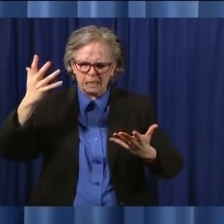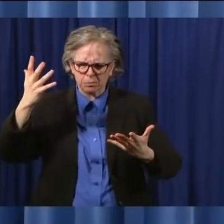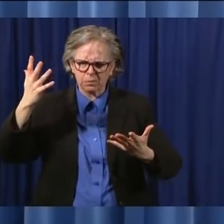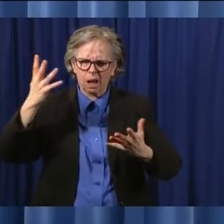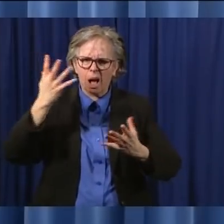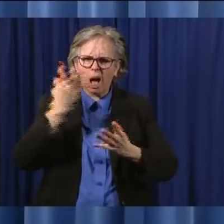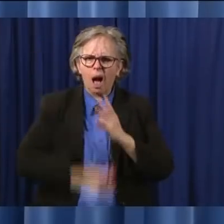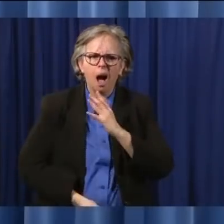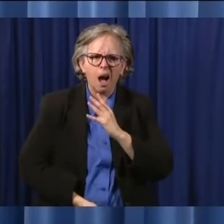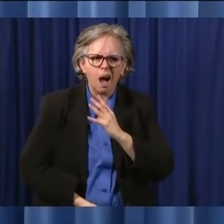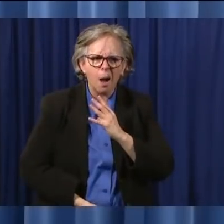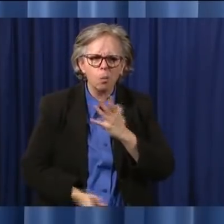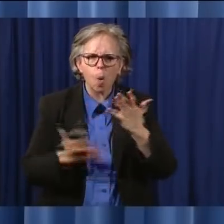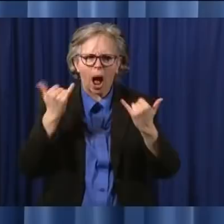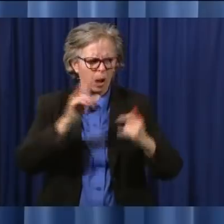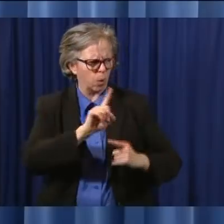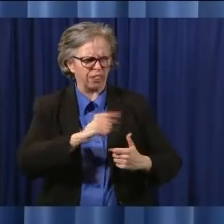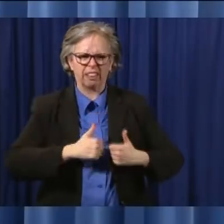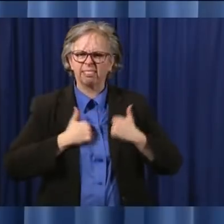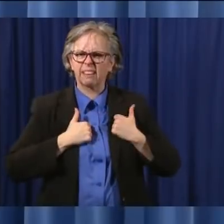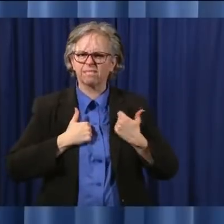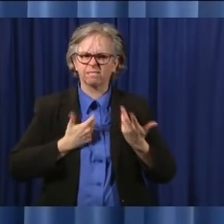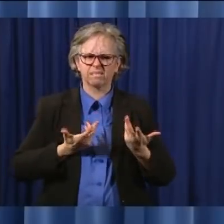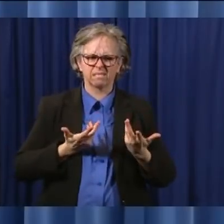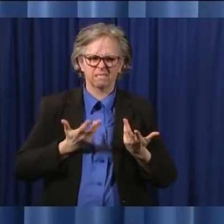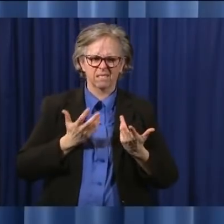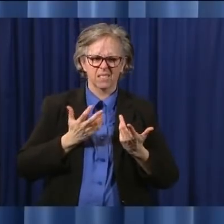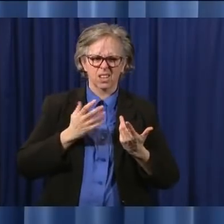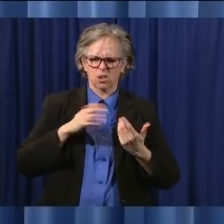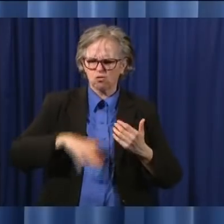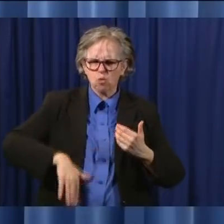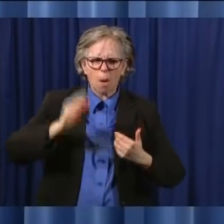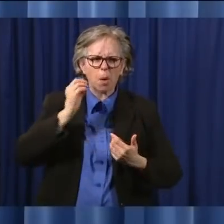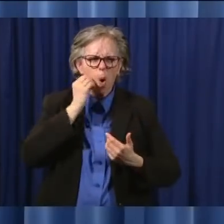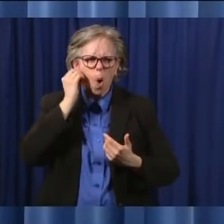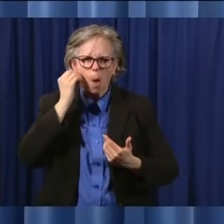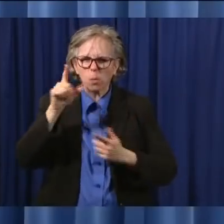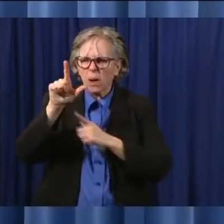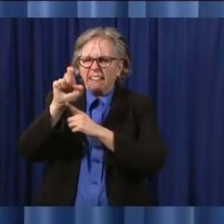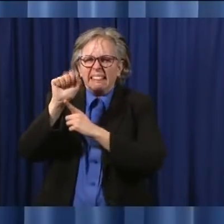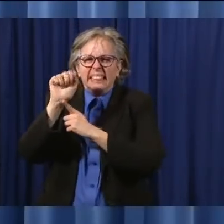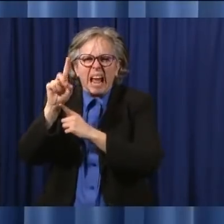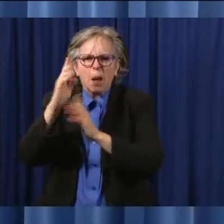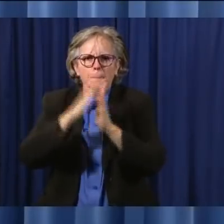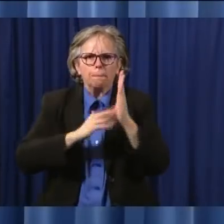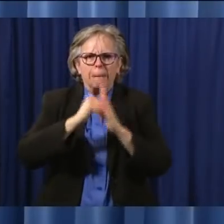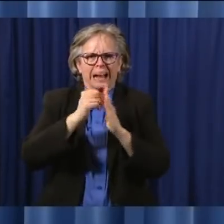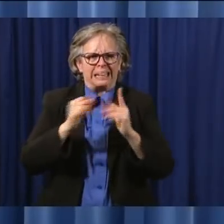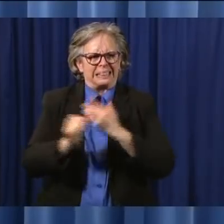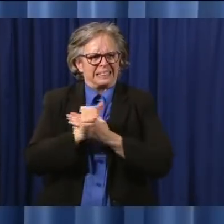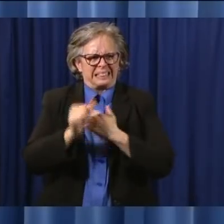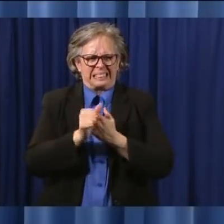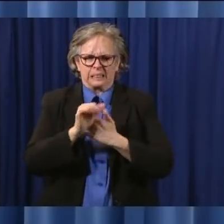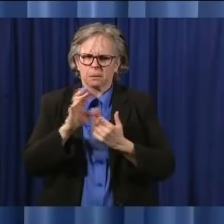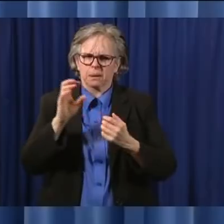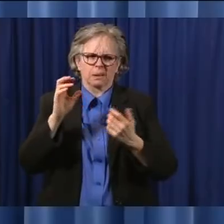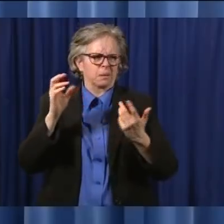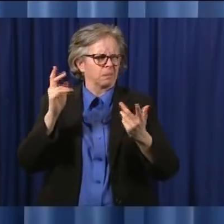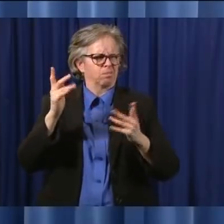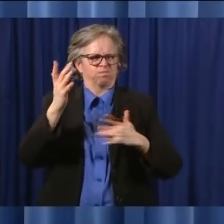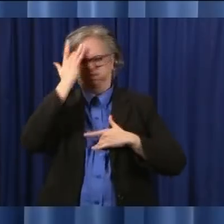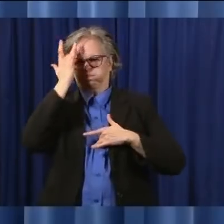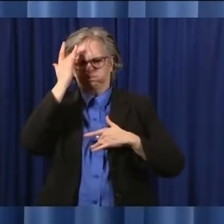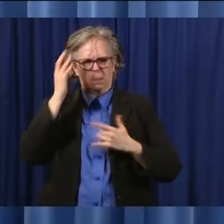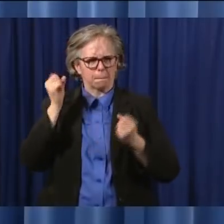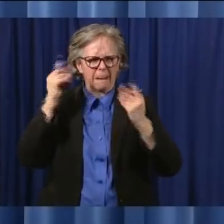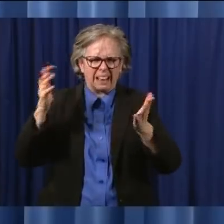paint. Every year, thousands of Ohio children under the age of 6 test positive for unsafe lead levels, which can damage the